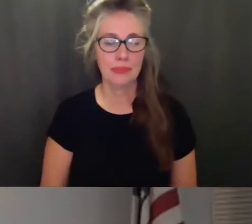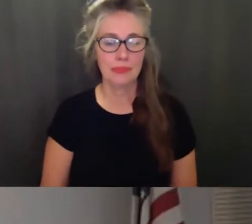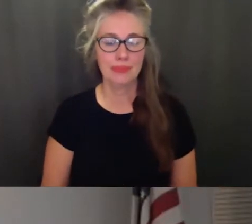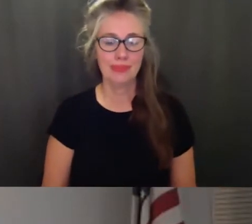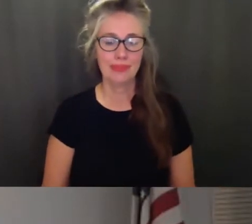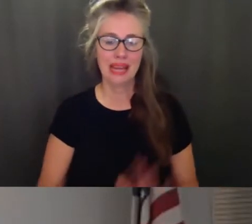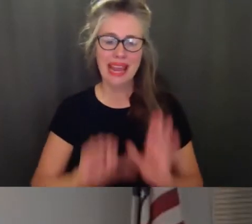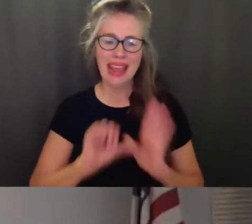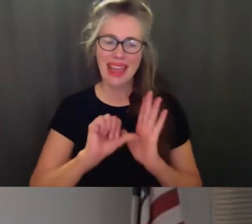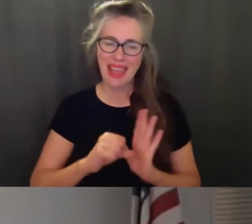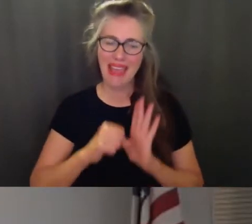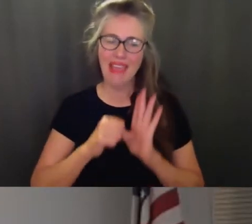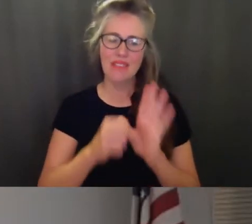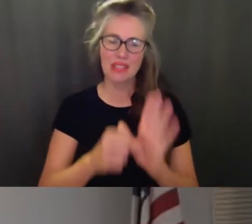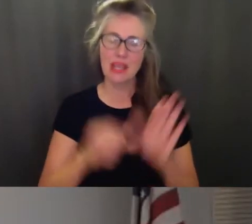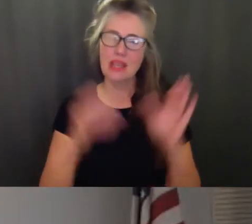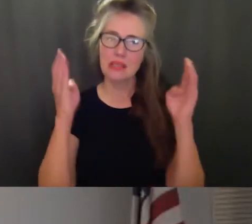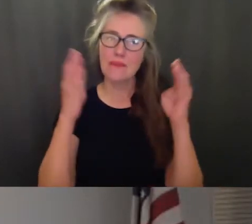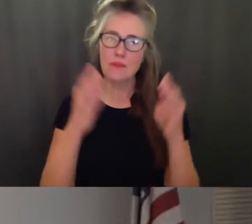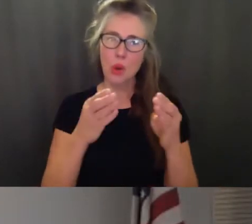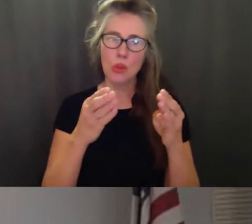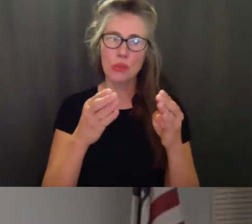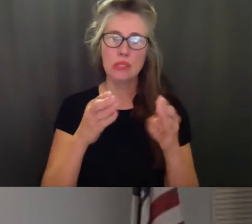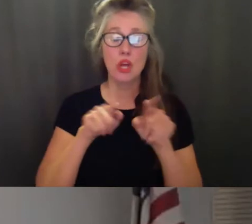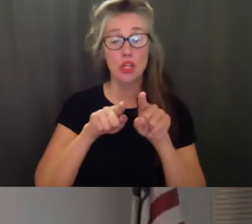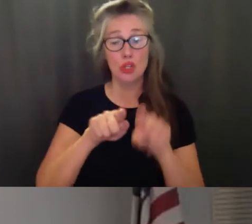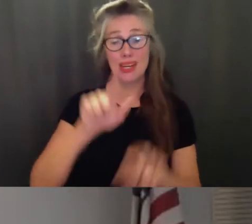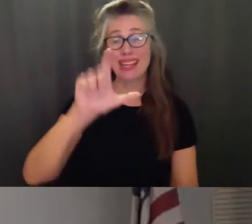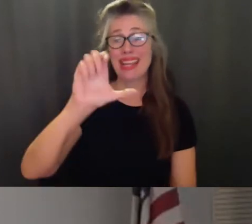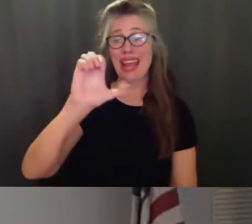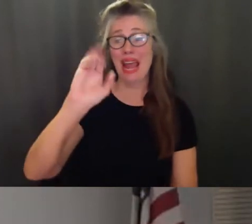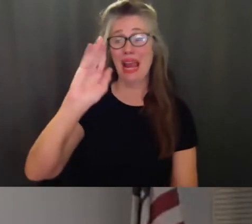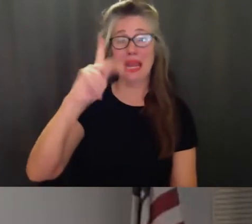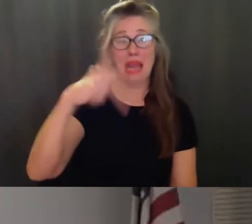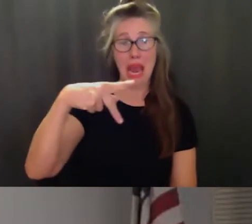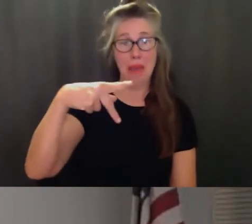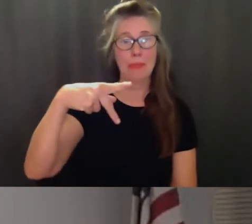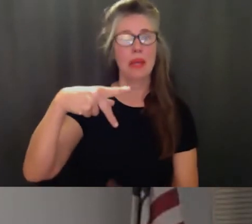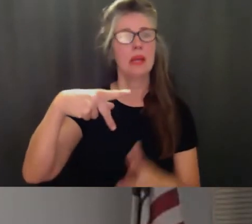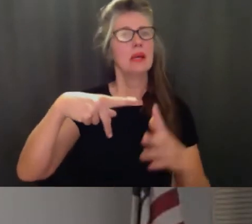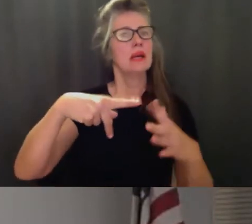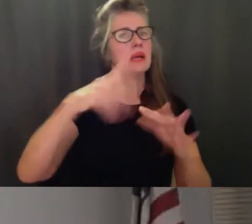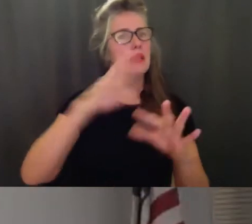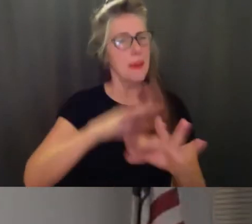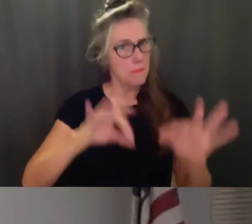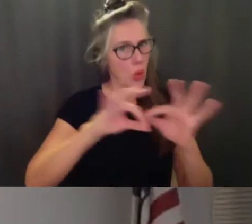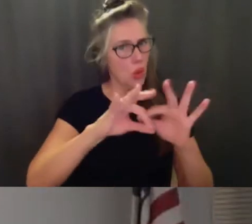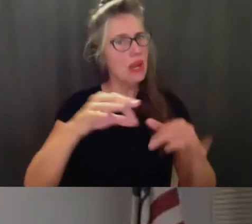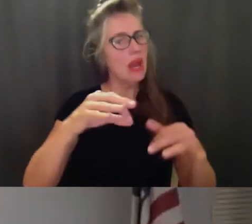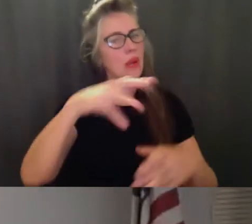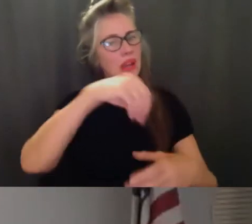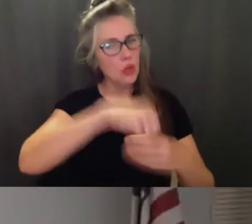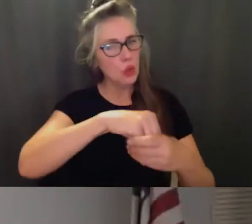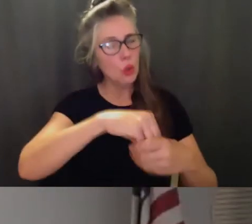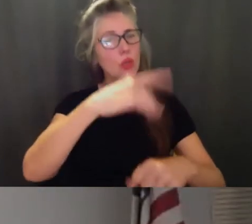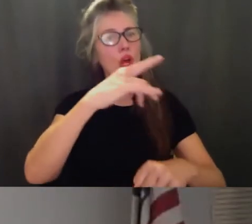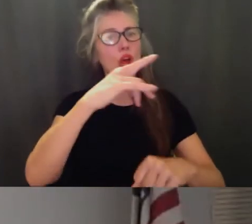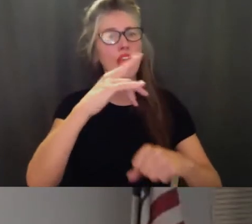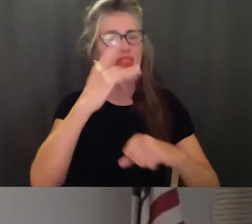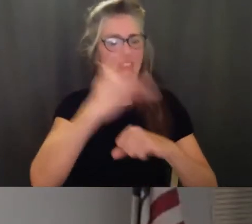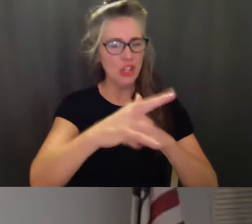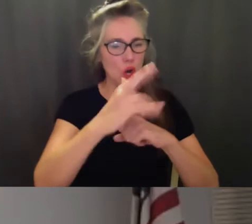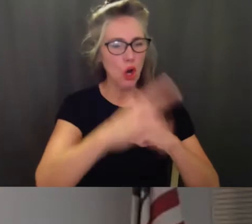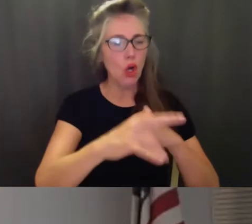emphasize, focus on in the LCAP of on both ends, the early childhood education and also the college and